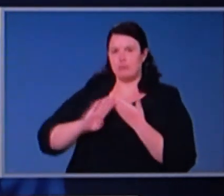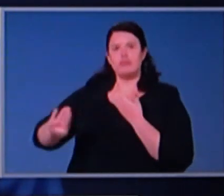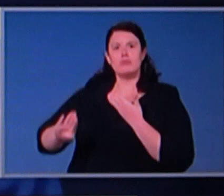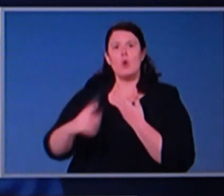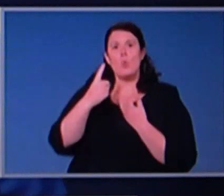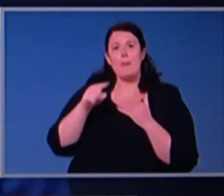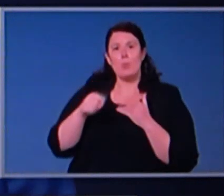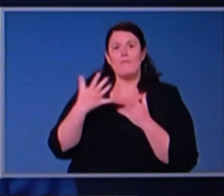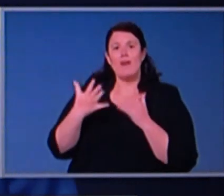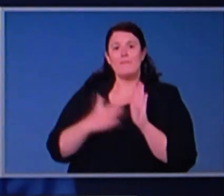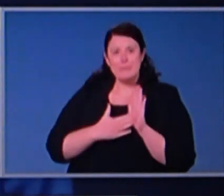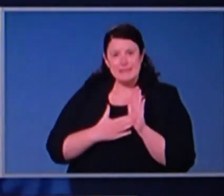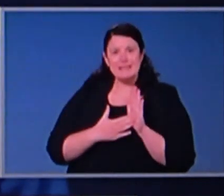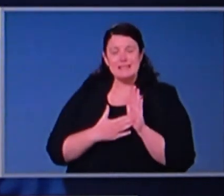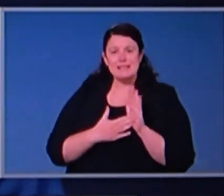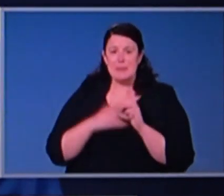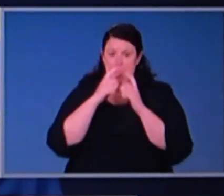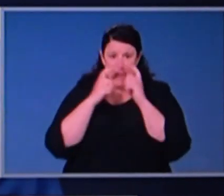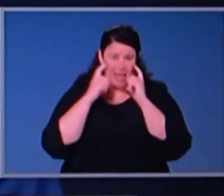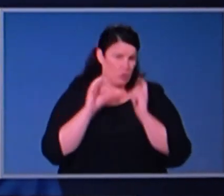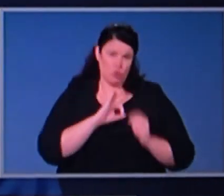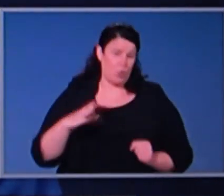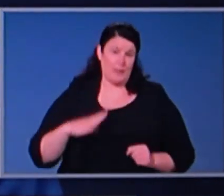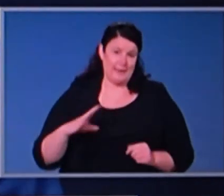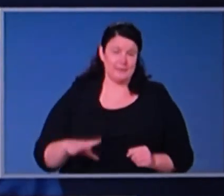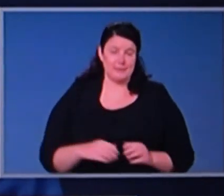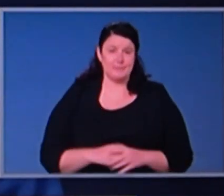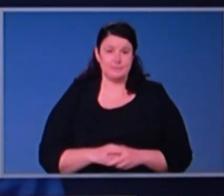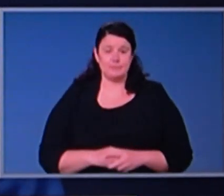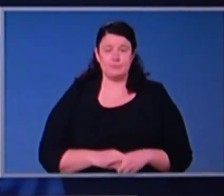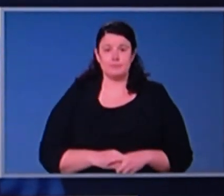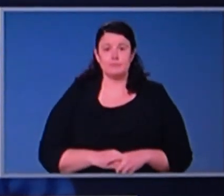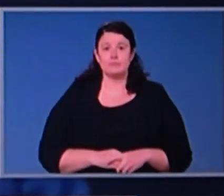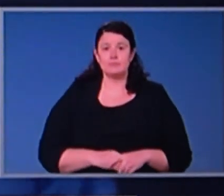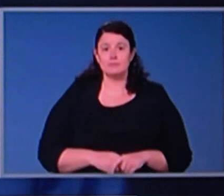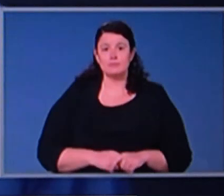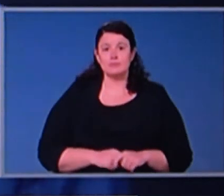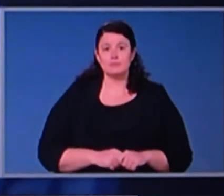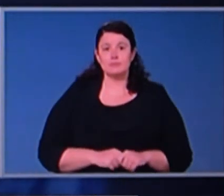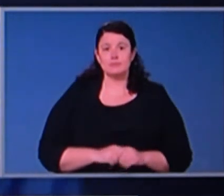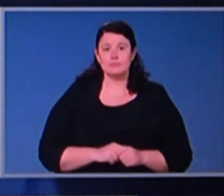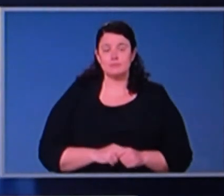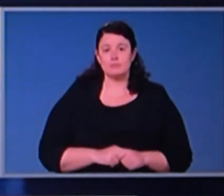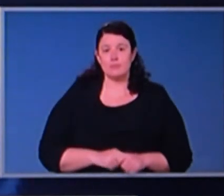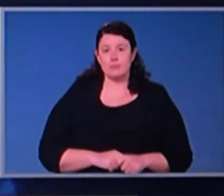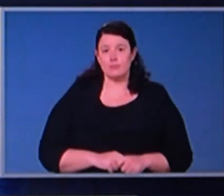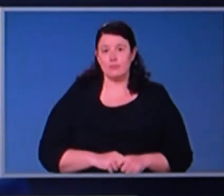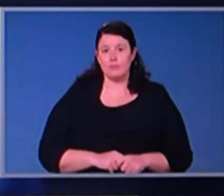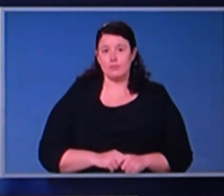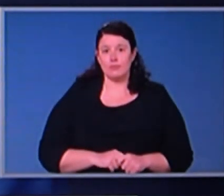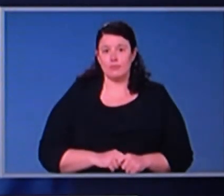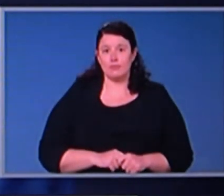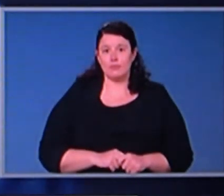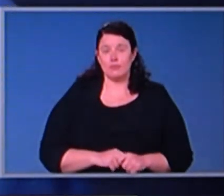saying that consistently through the pandemic. So I'll now take you through the